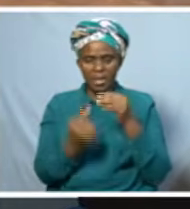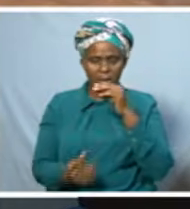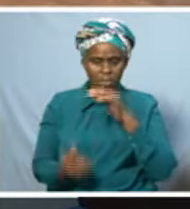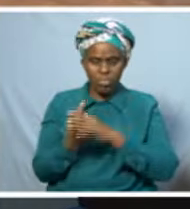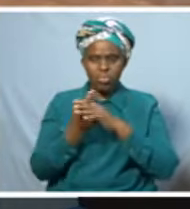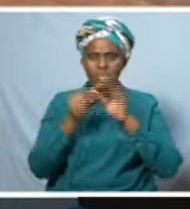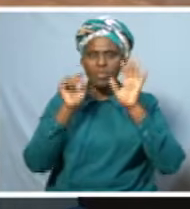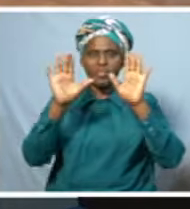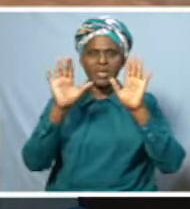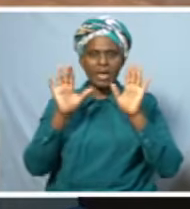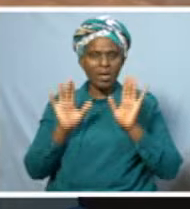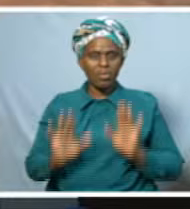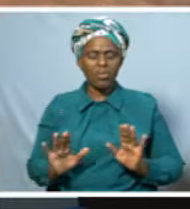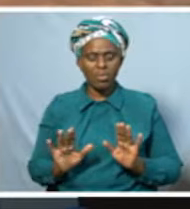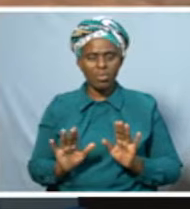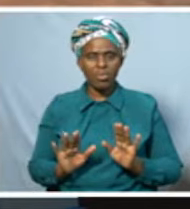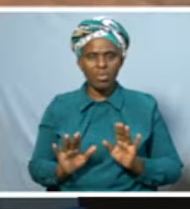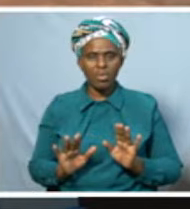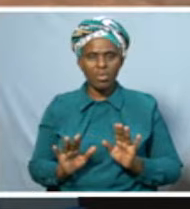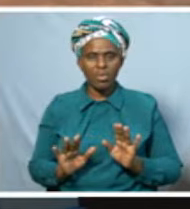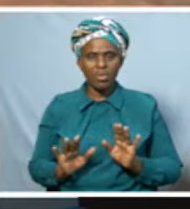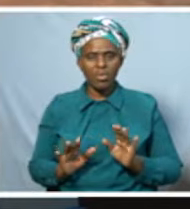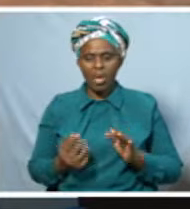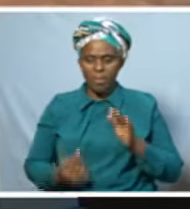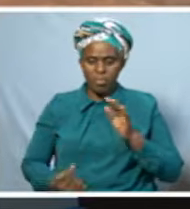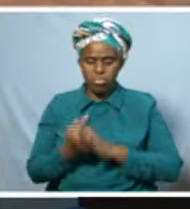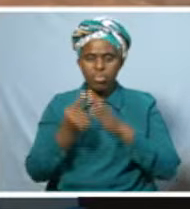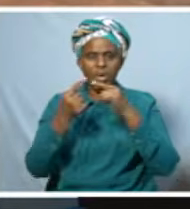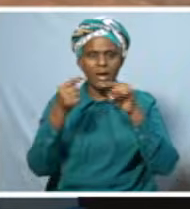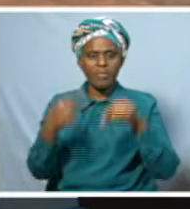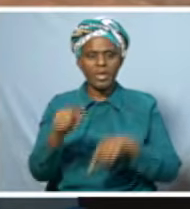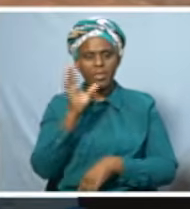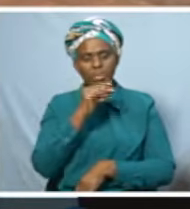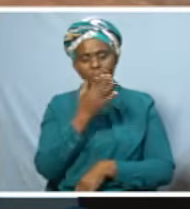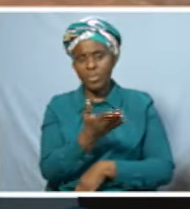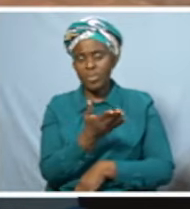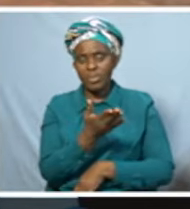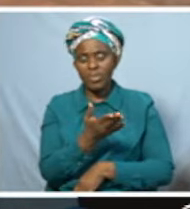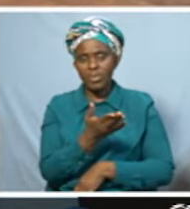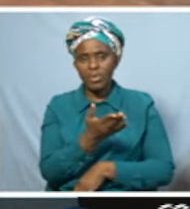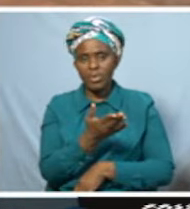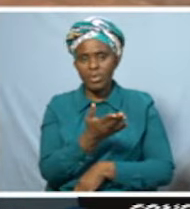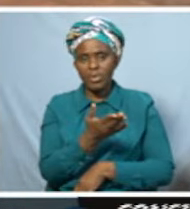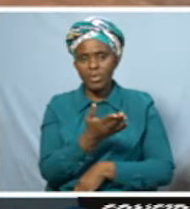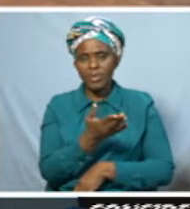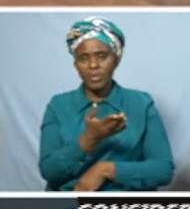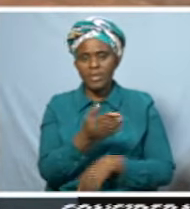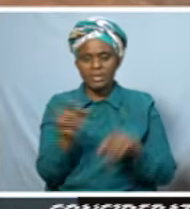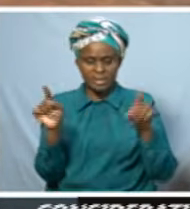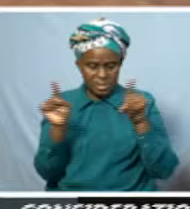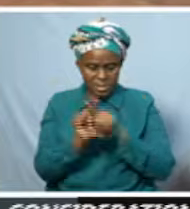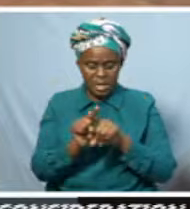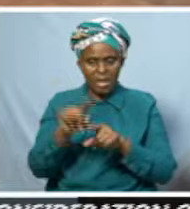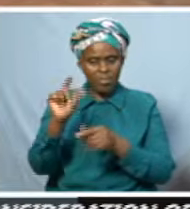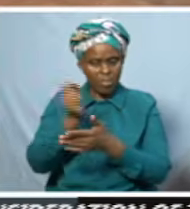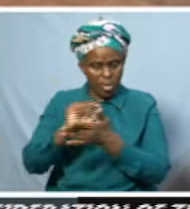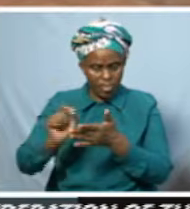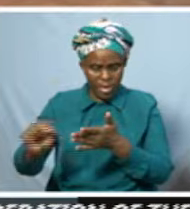suddenly a miracle has happened. And the miracle is same ball